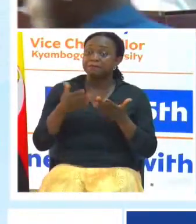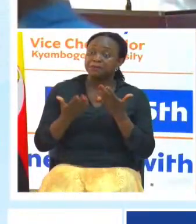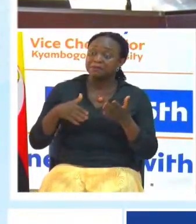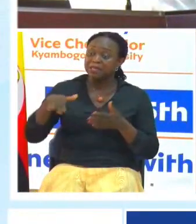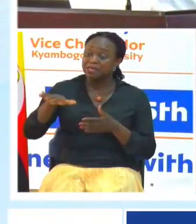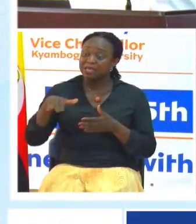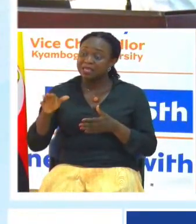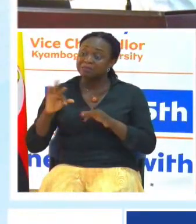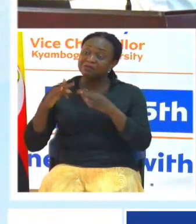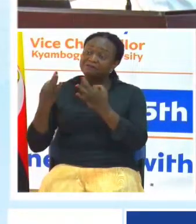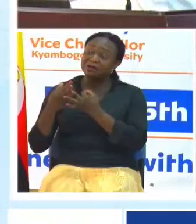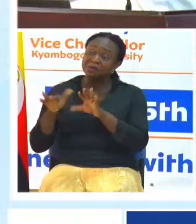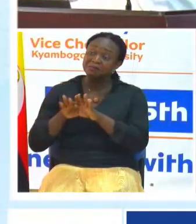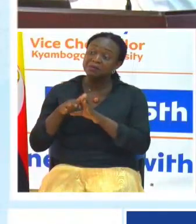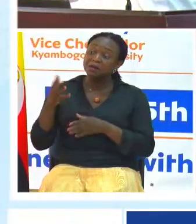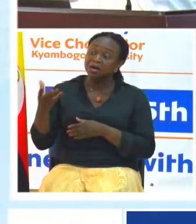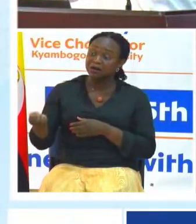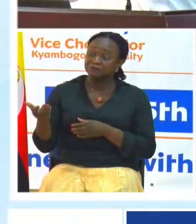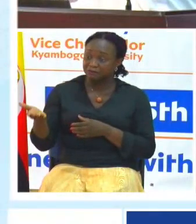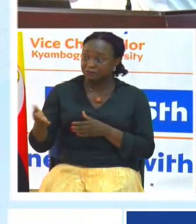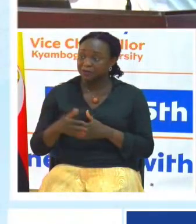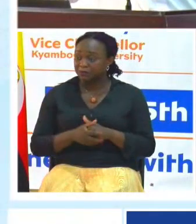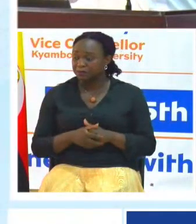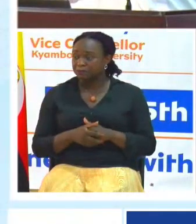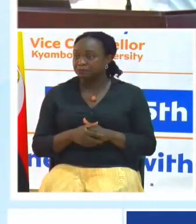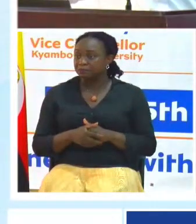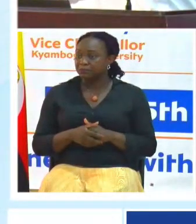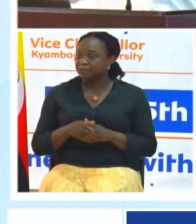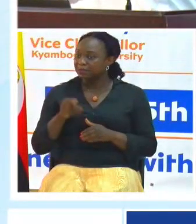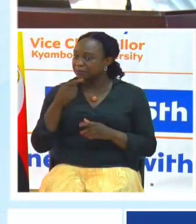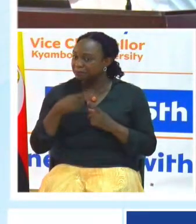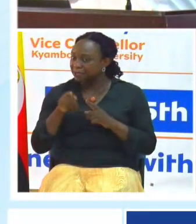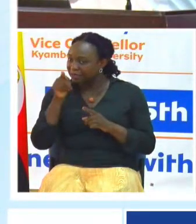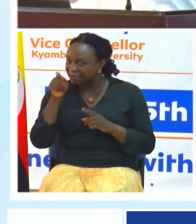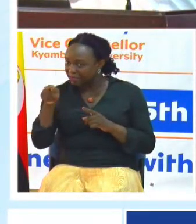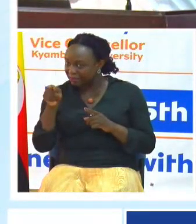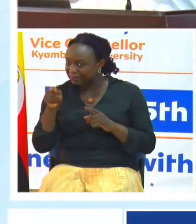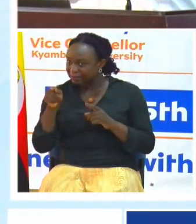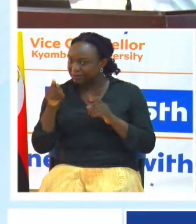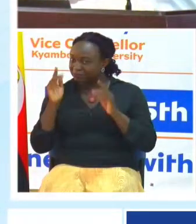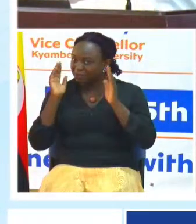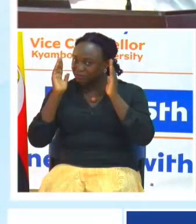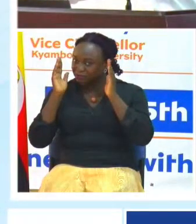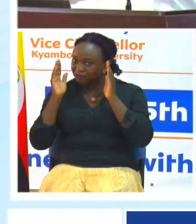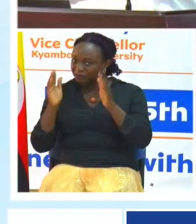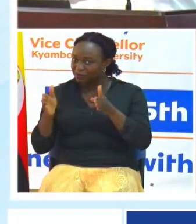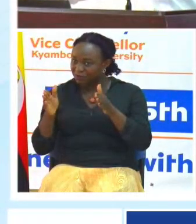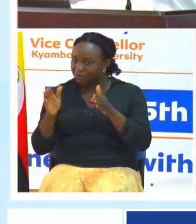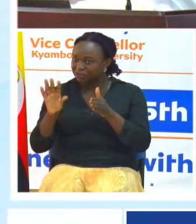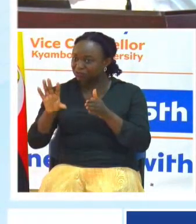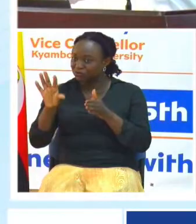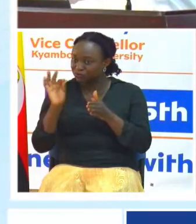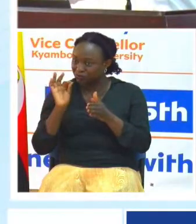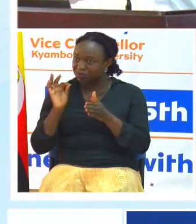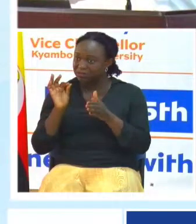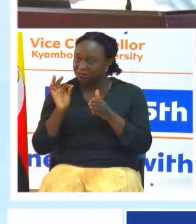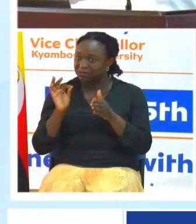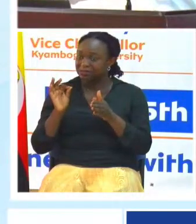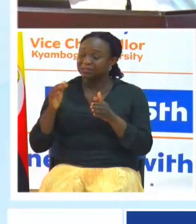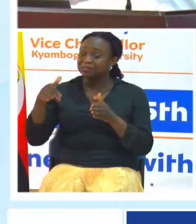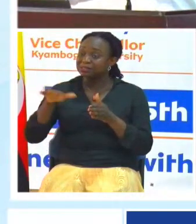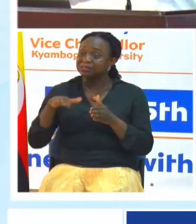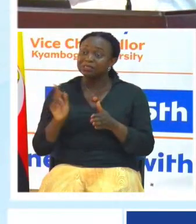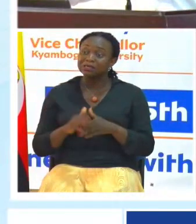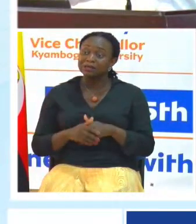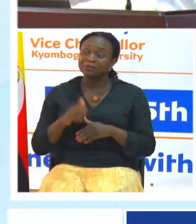whereby they have relatives there already, but I don't want that to be the center of your choice for a certain state,